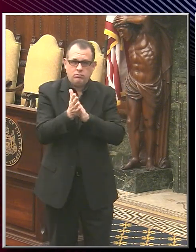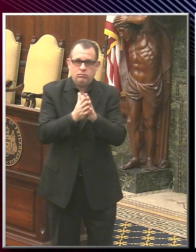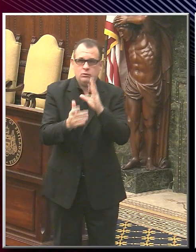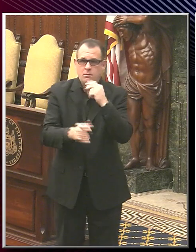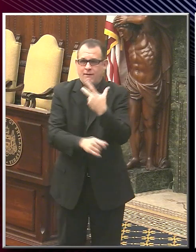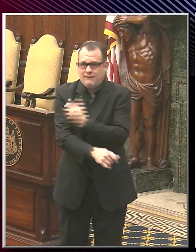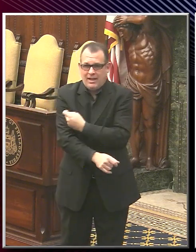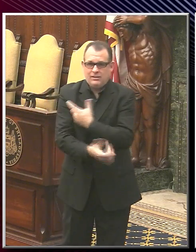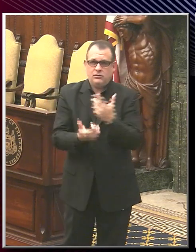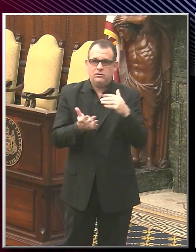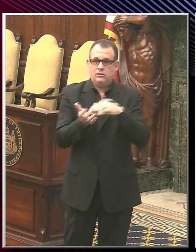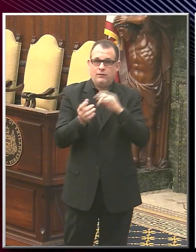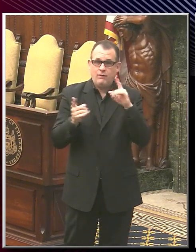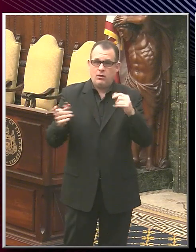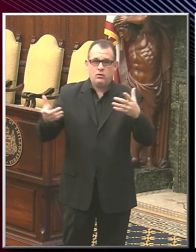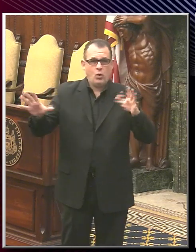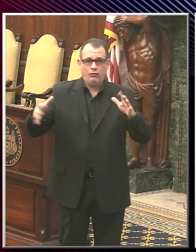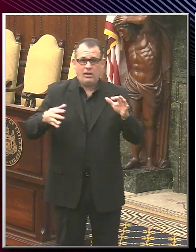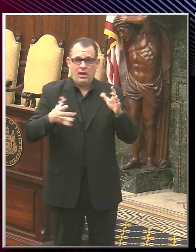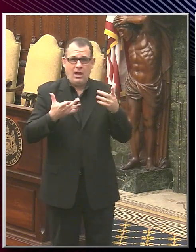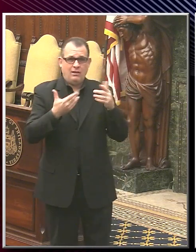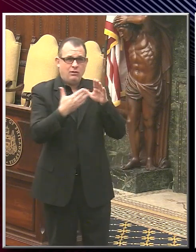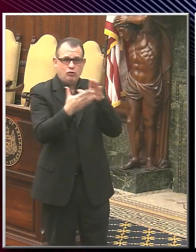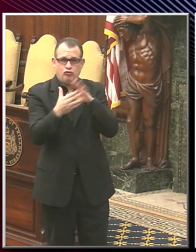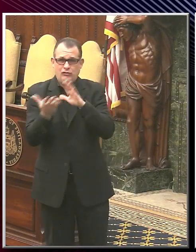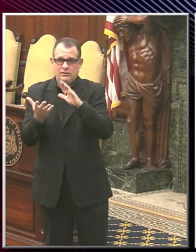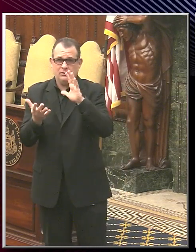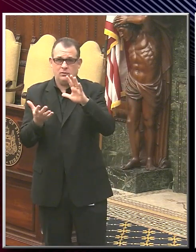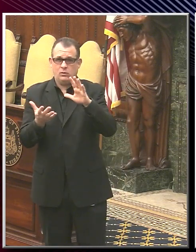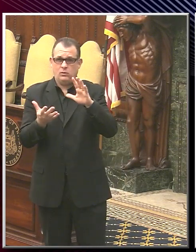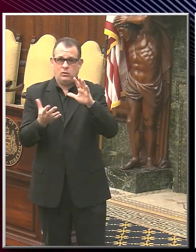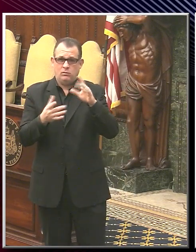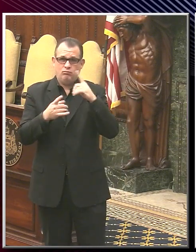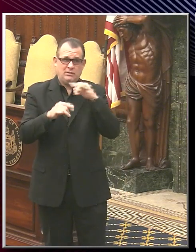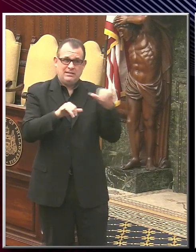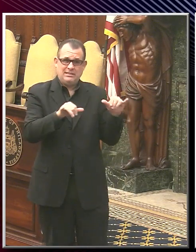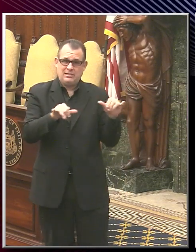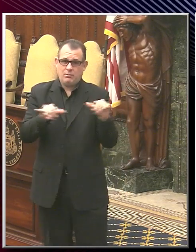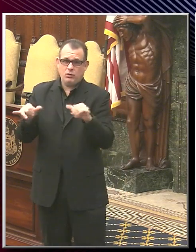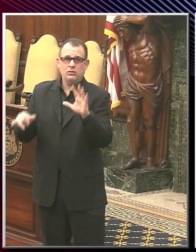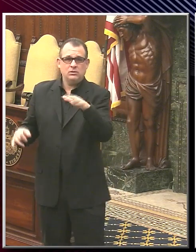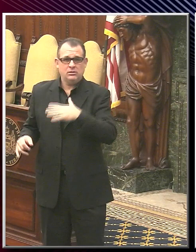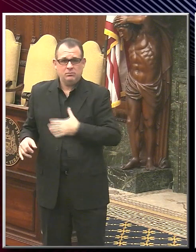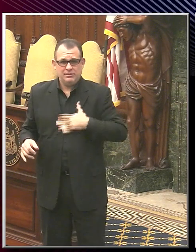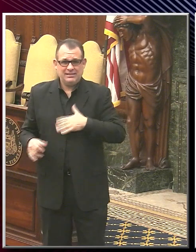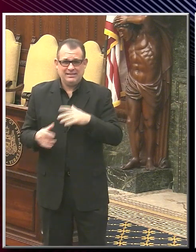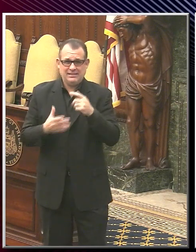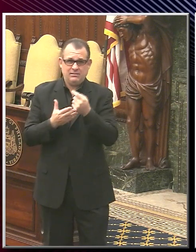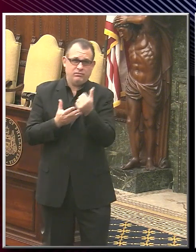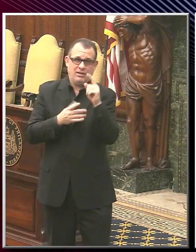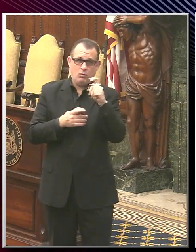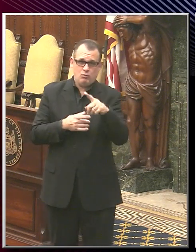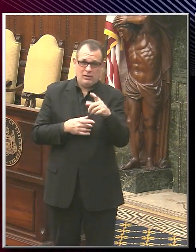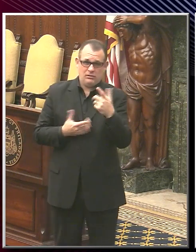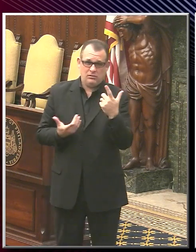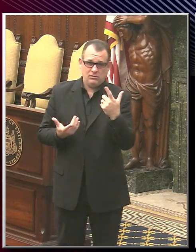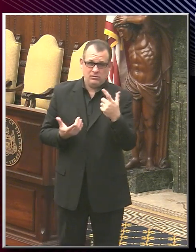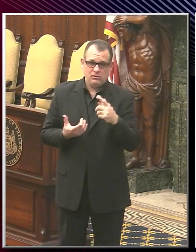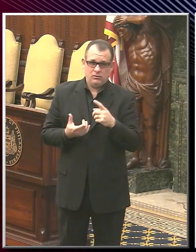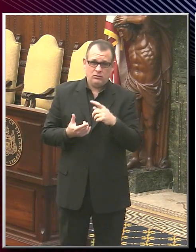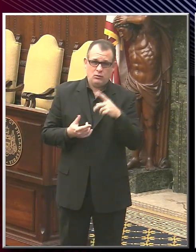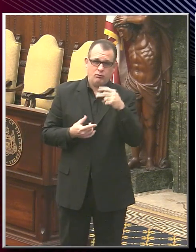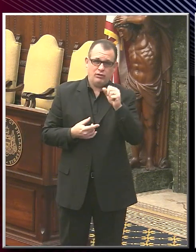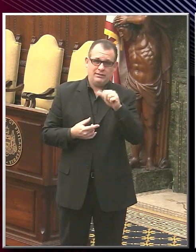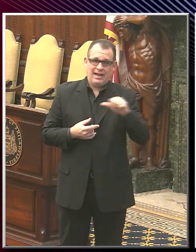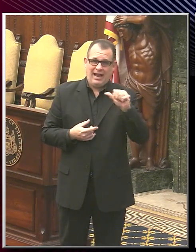Dr. Farley has already addressed your question or something similar to it, let's hold that or send it to press@phila.gov so that we can